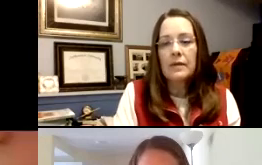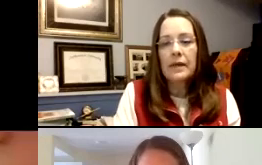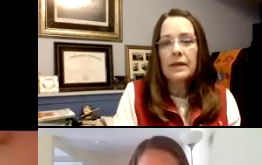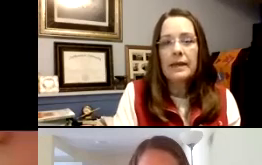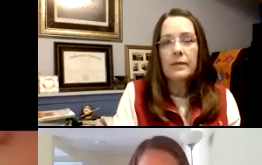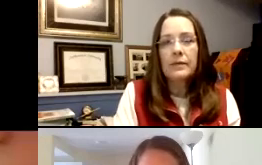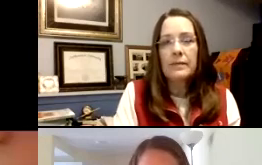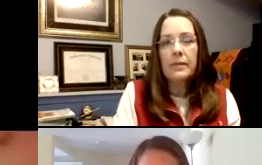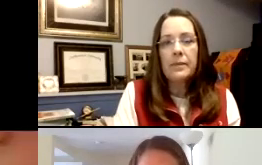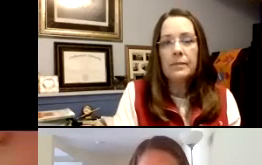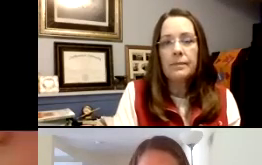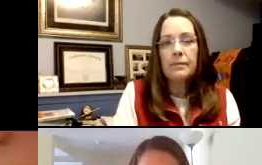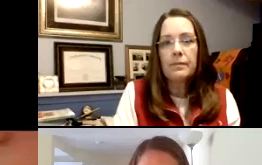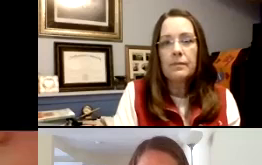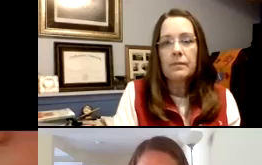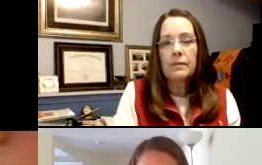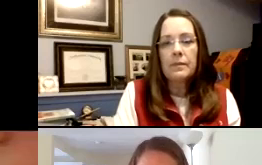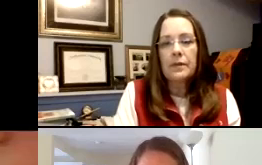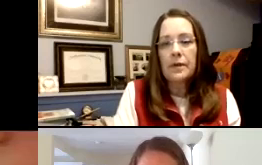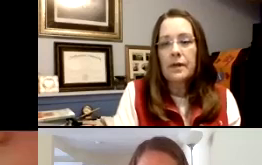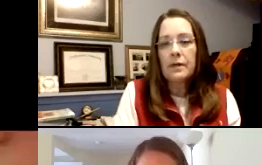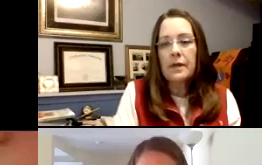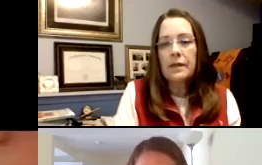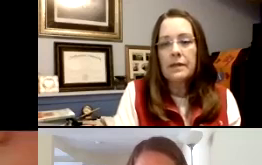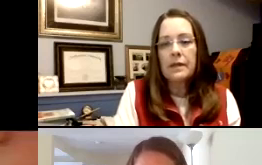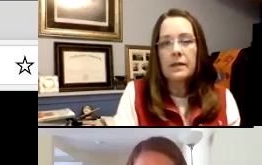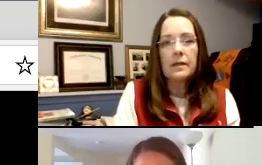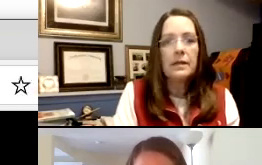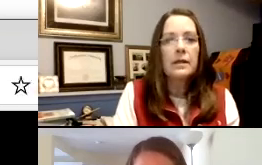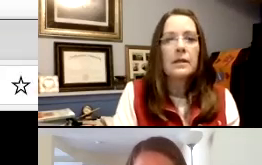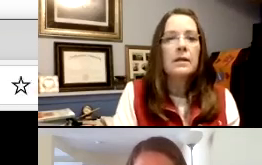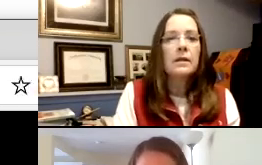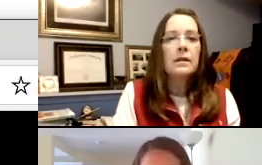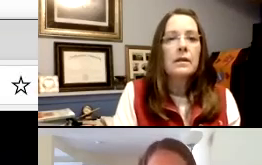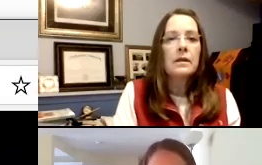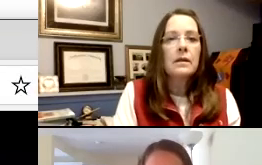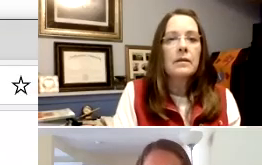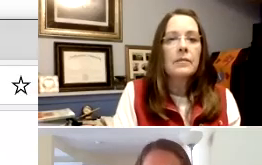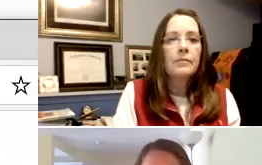All right, now where's my, I'm sorry. All right.